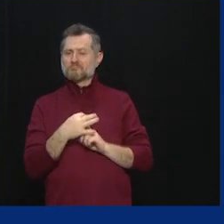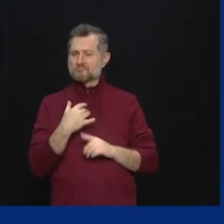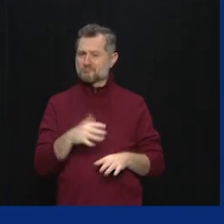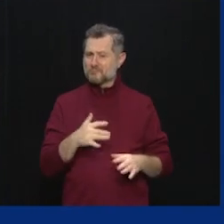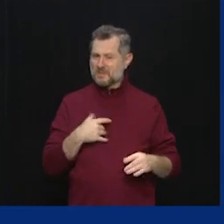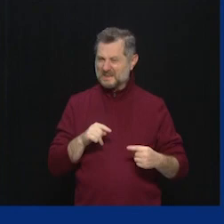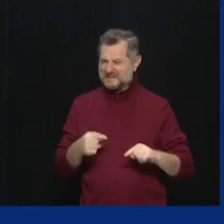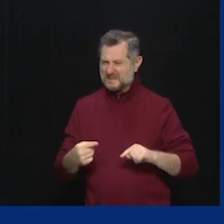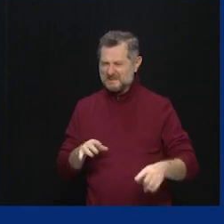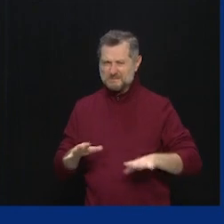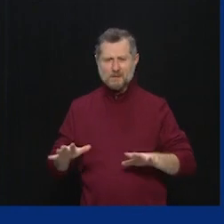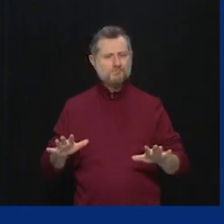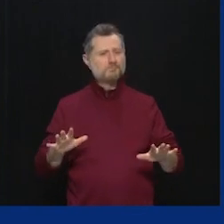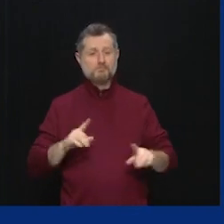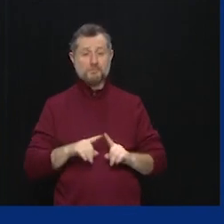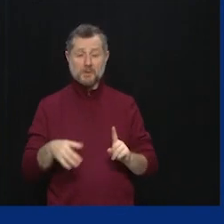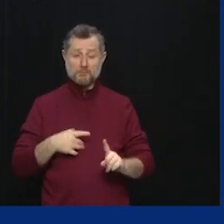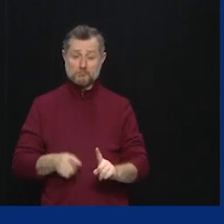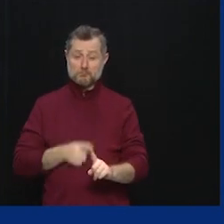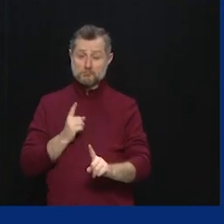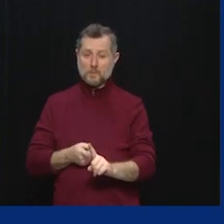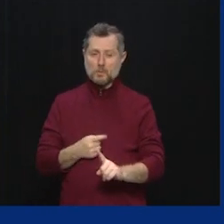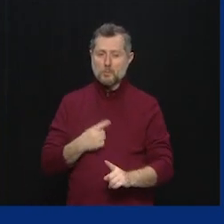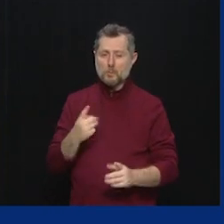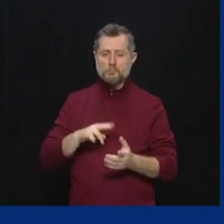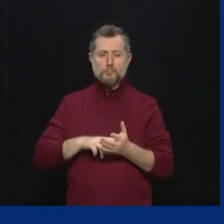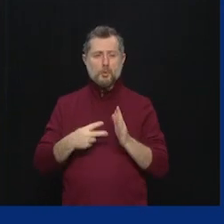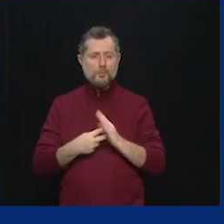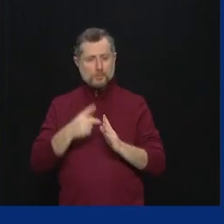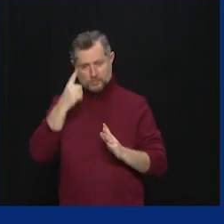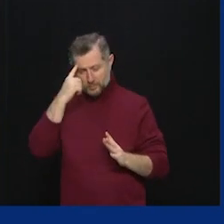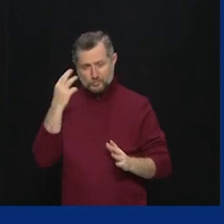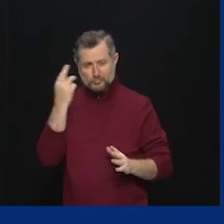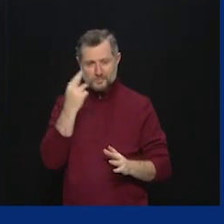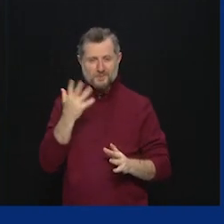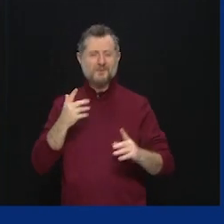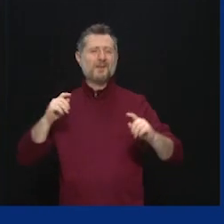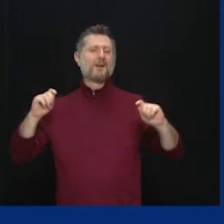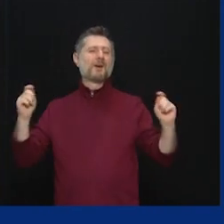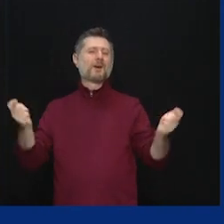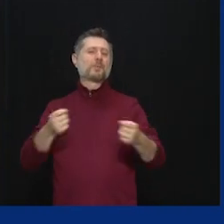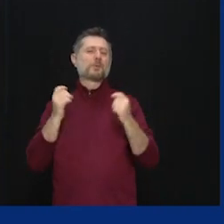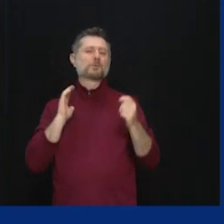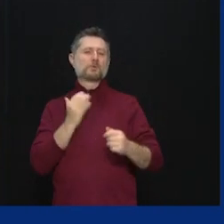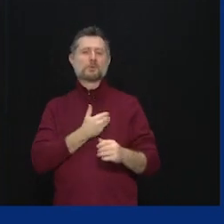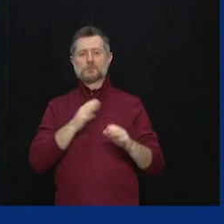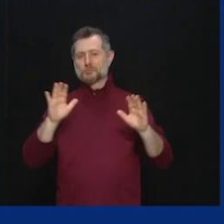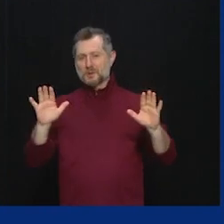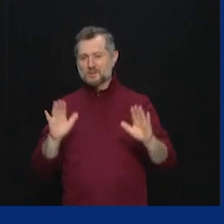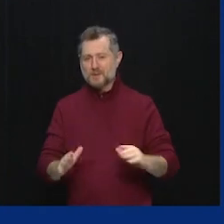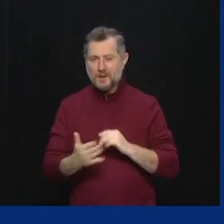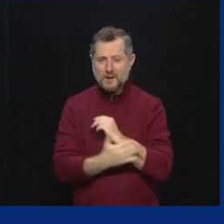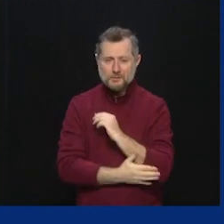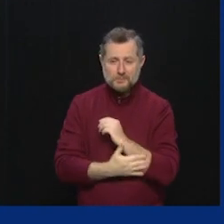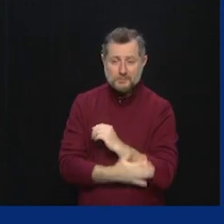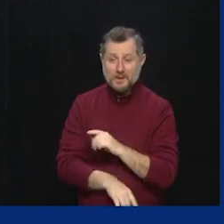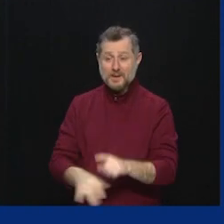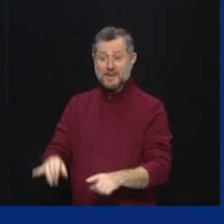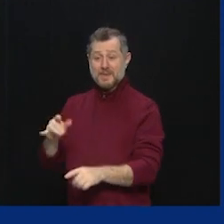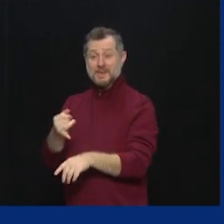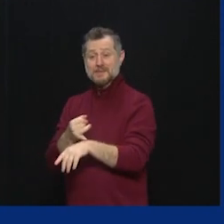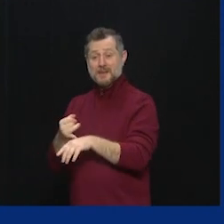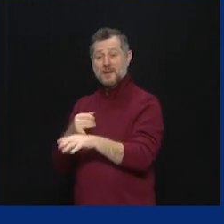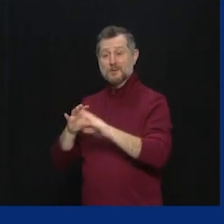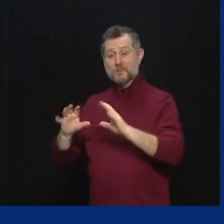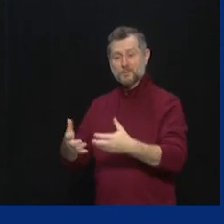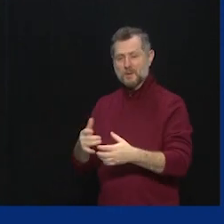in one purpose and one cause, and that is to celebrate the greatness of our country. To the Islanders, you made that happen for a brief moment, and we'll never forget